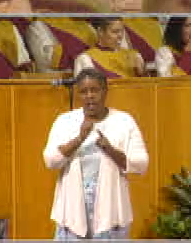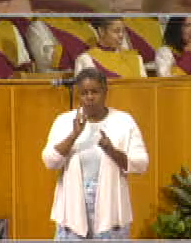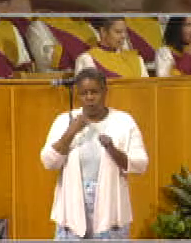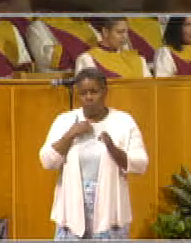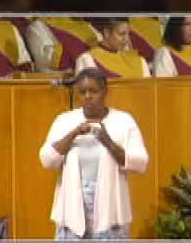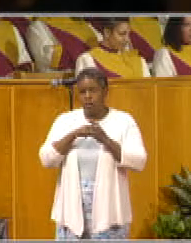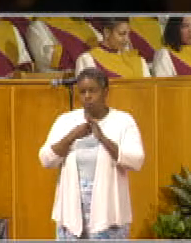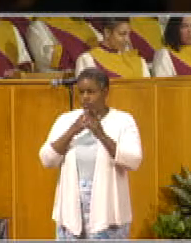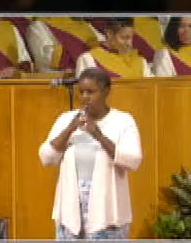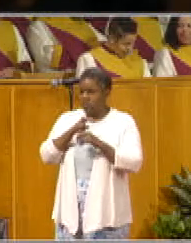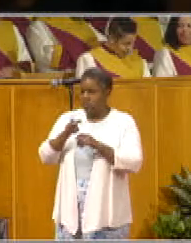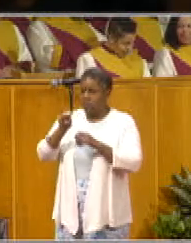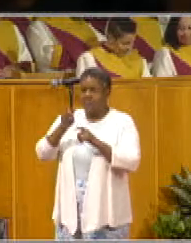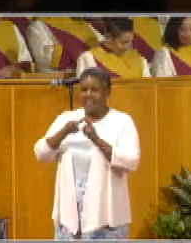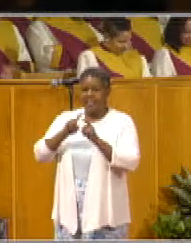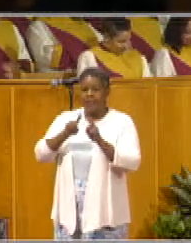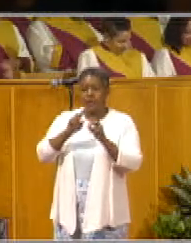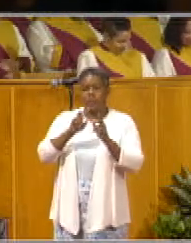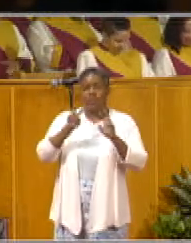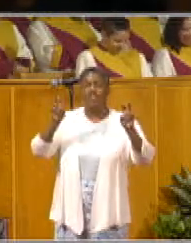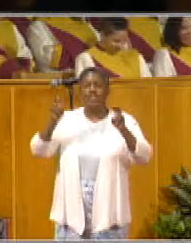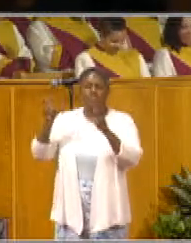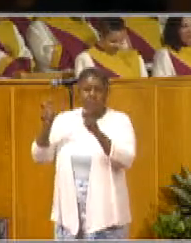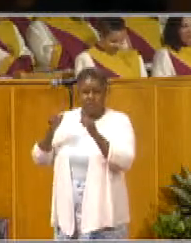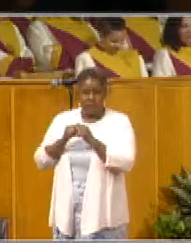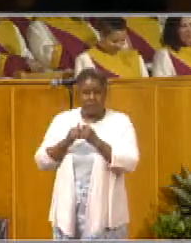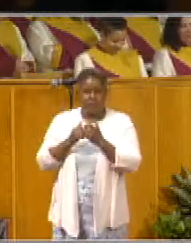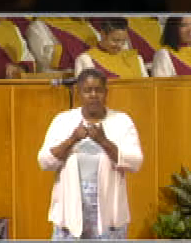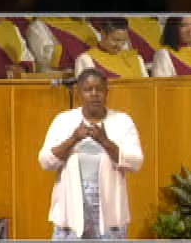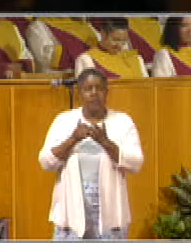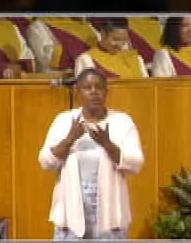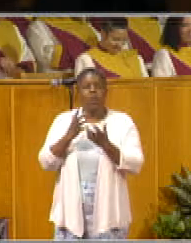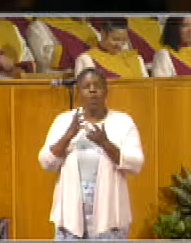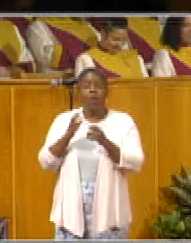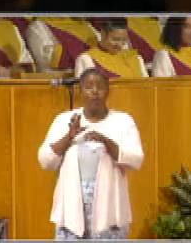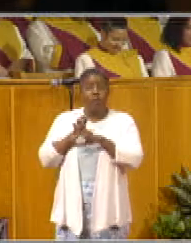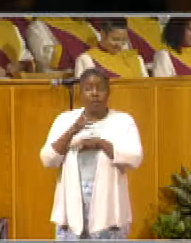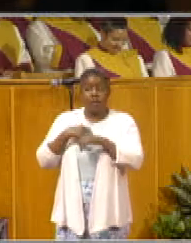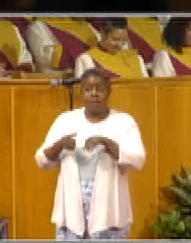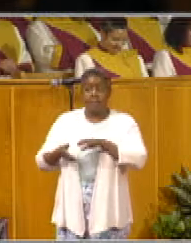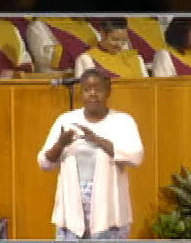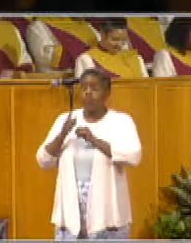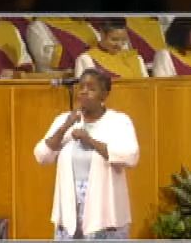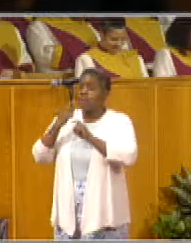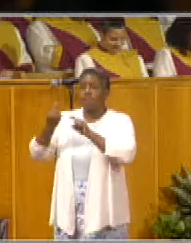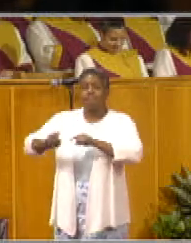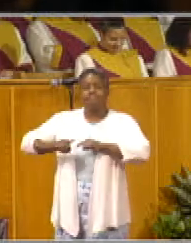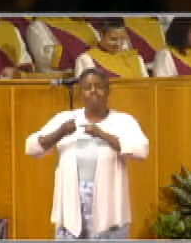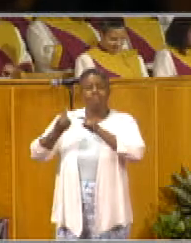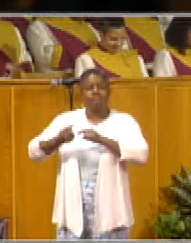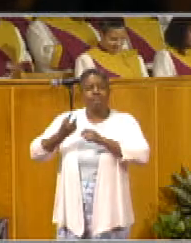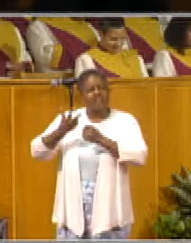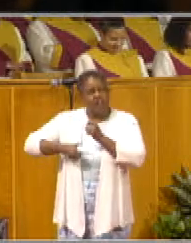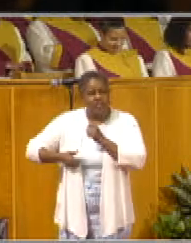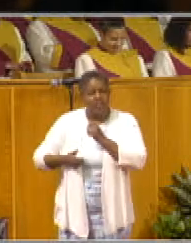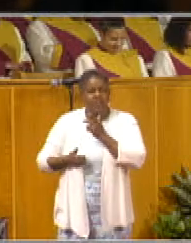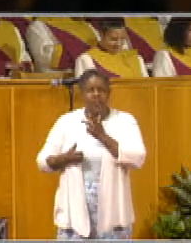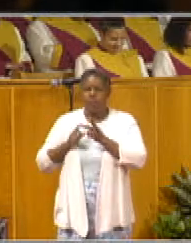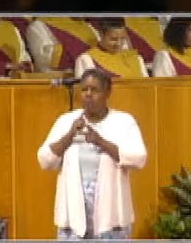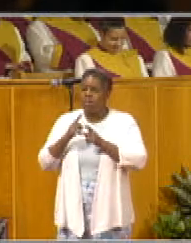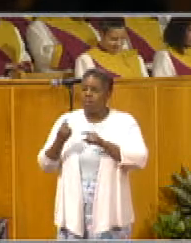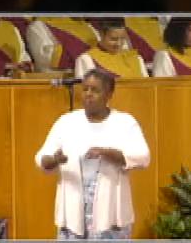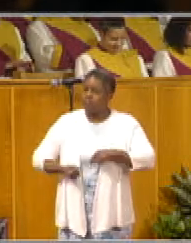began a journey into a series of sermon, forcing us to face one of the most painful and